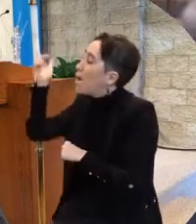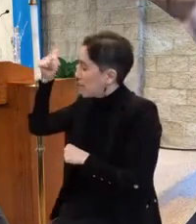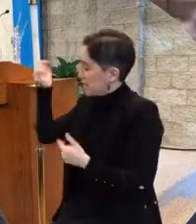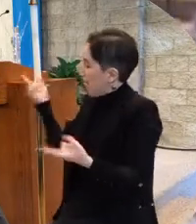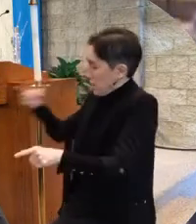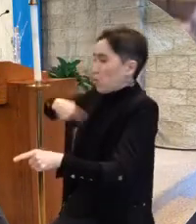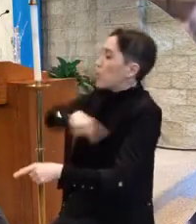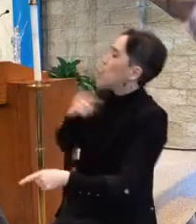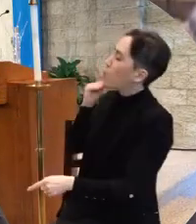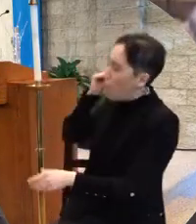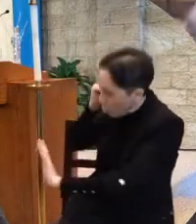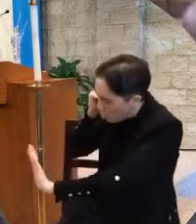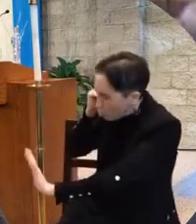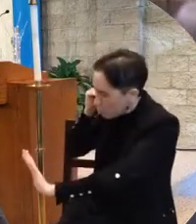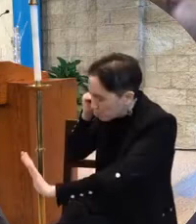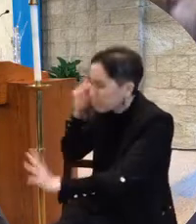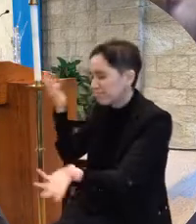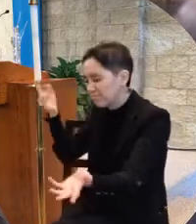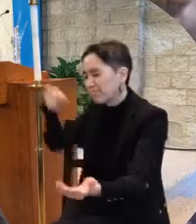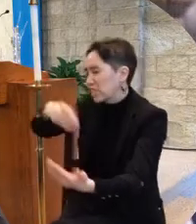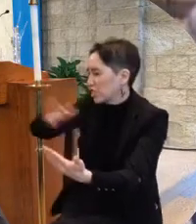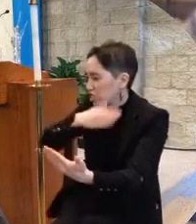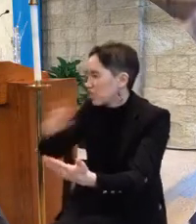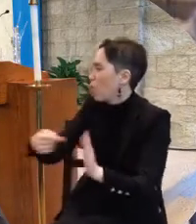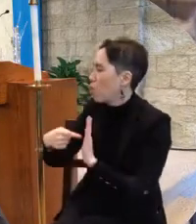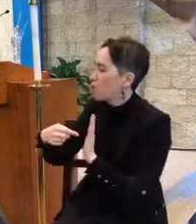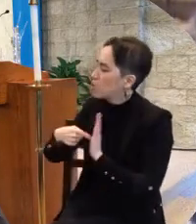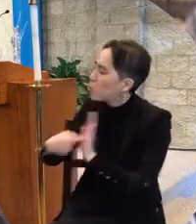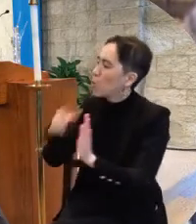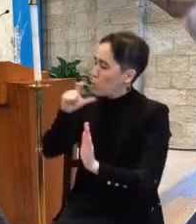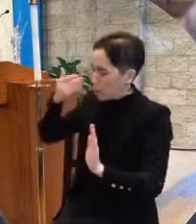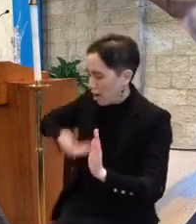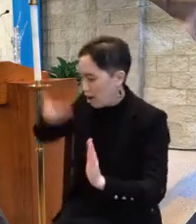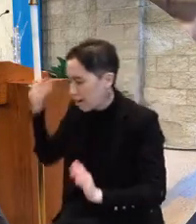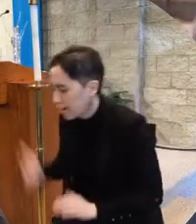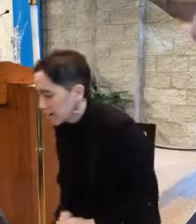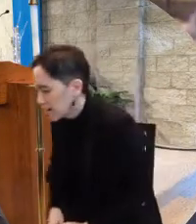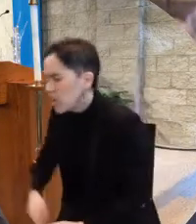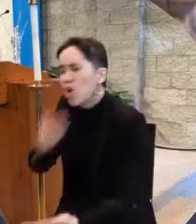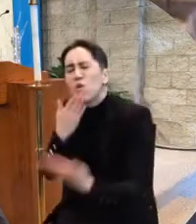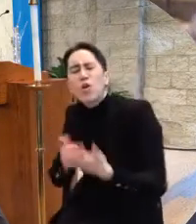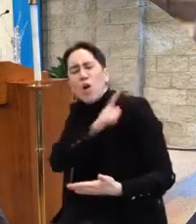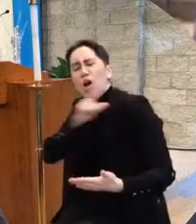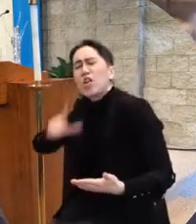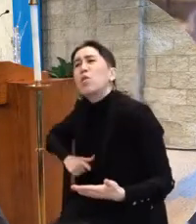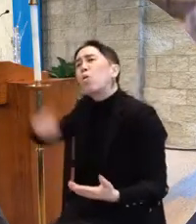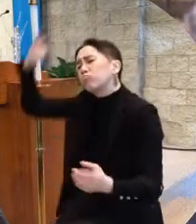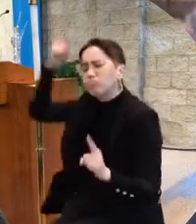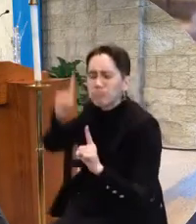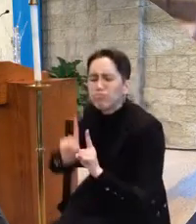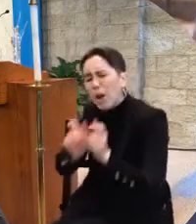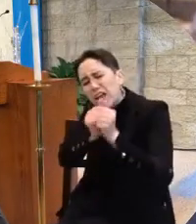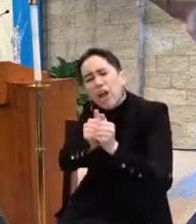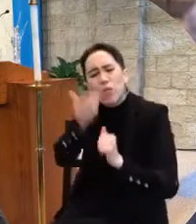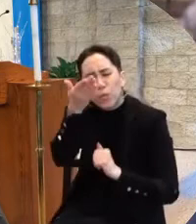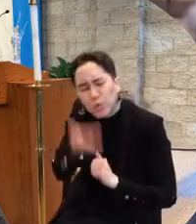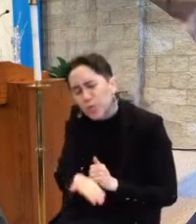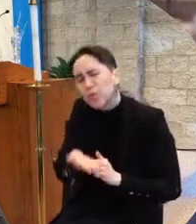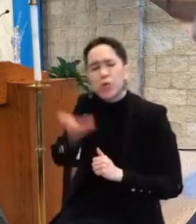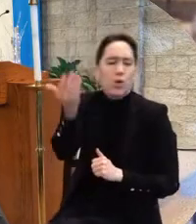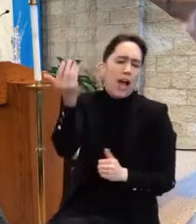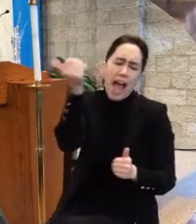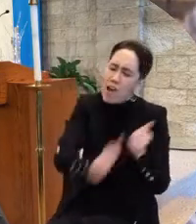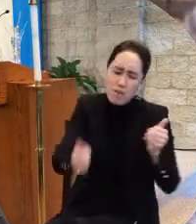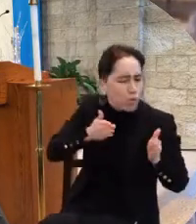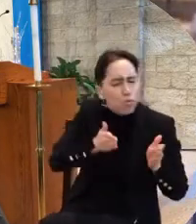are. All right. Ha. May the good Lord be with you down every road you roam.